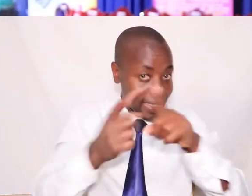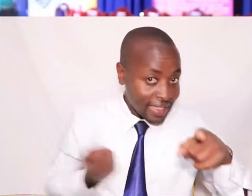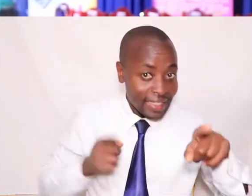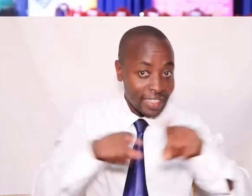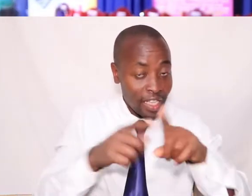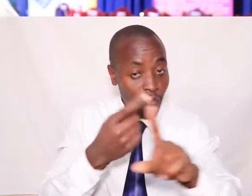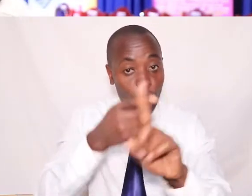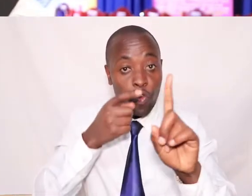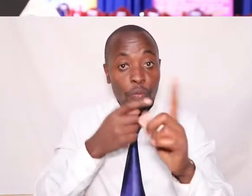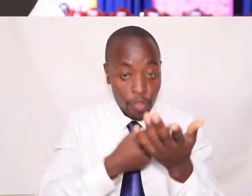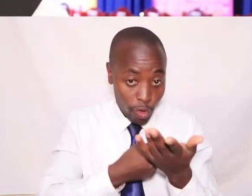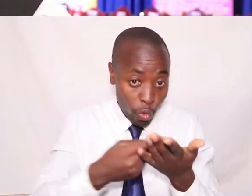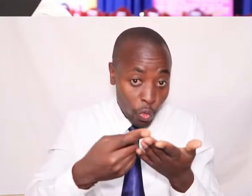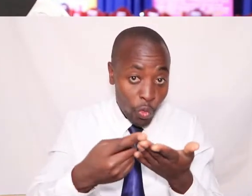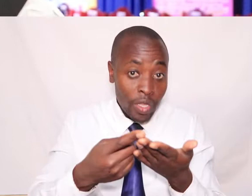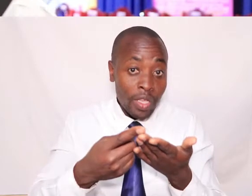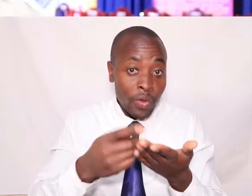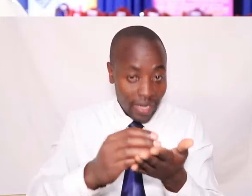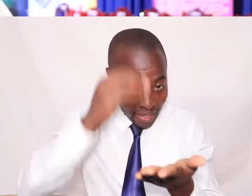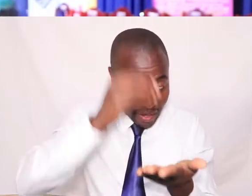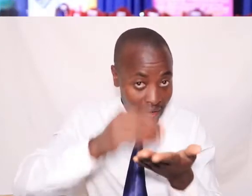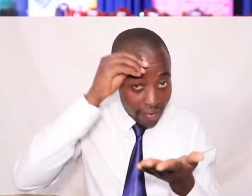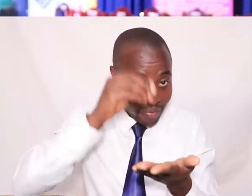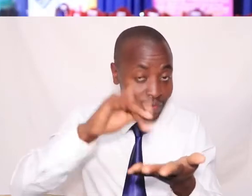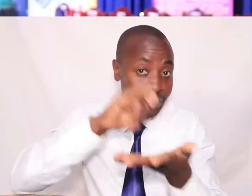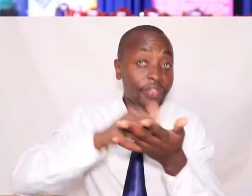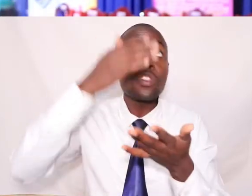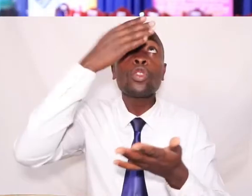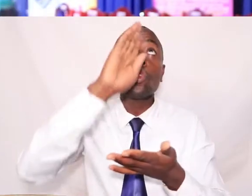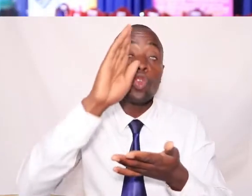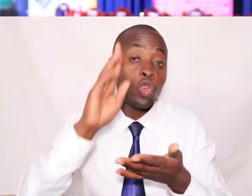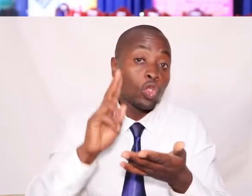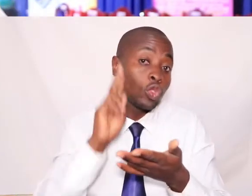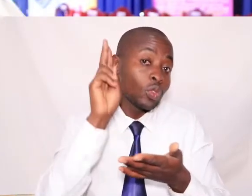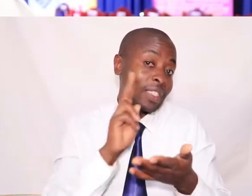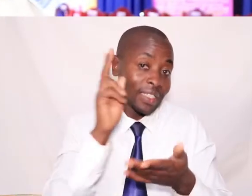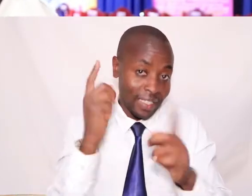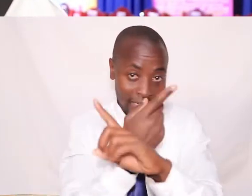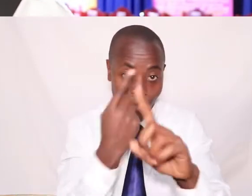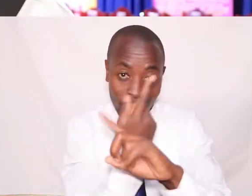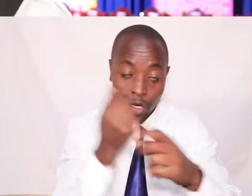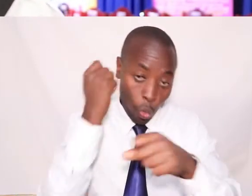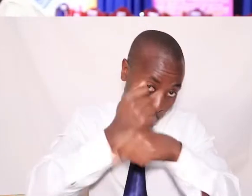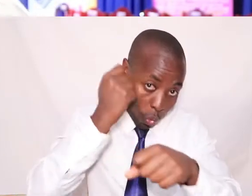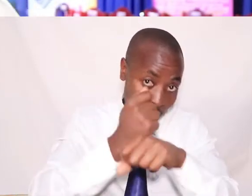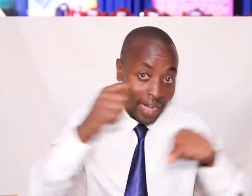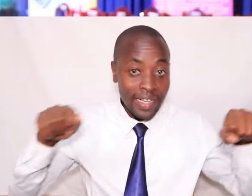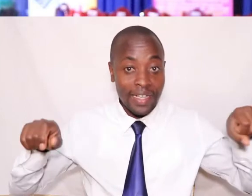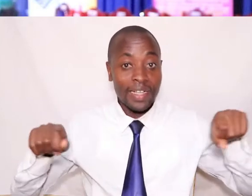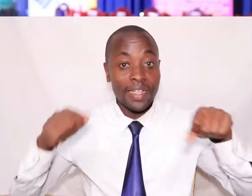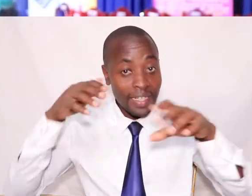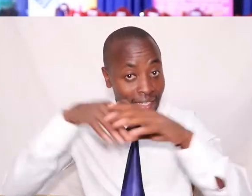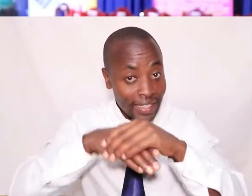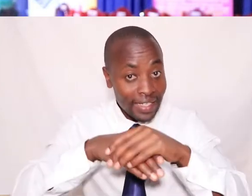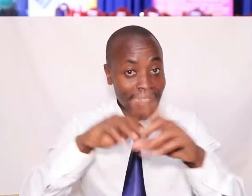from this we can deduce that God really uses us in different vocations. He uses us within the